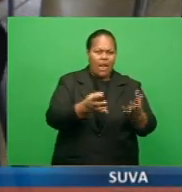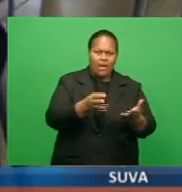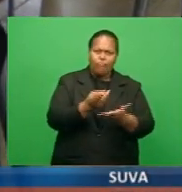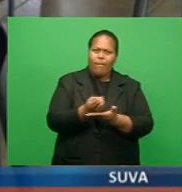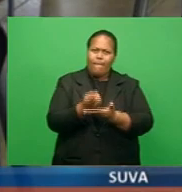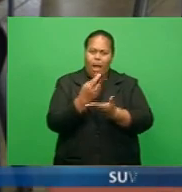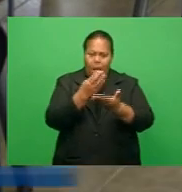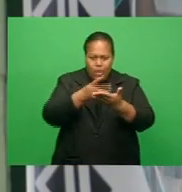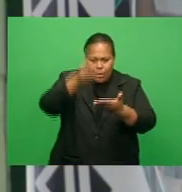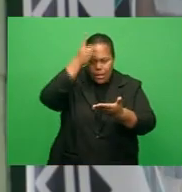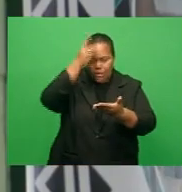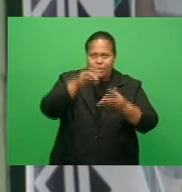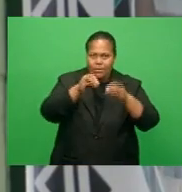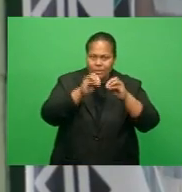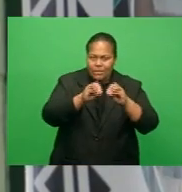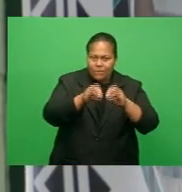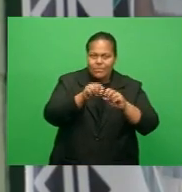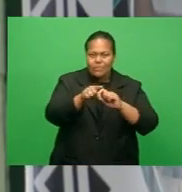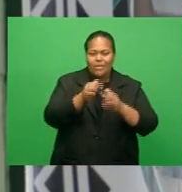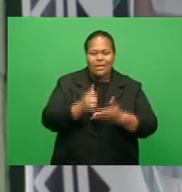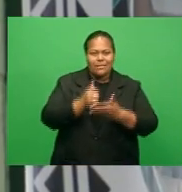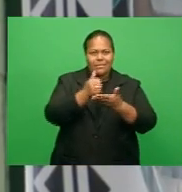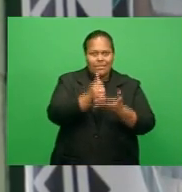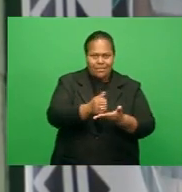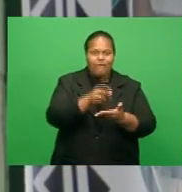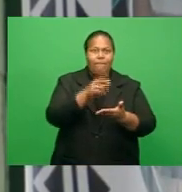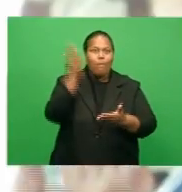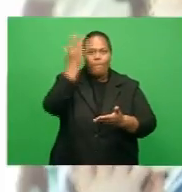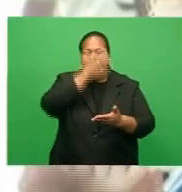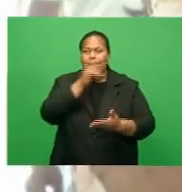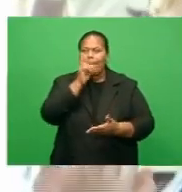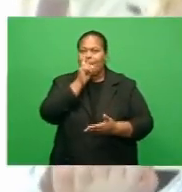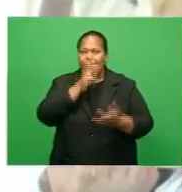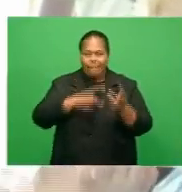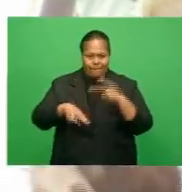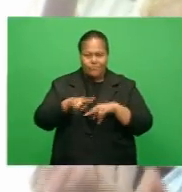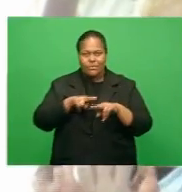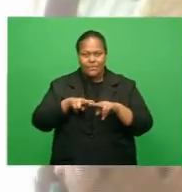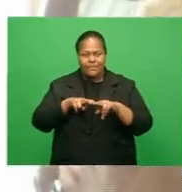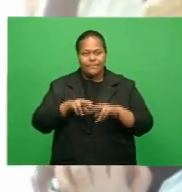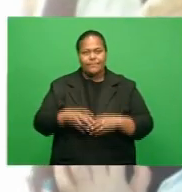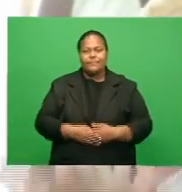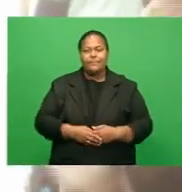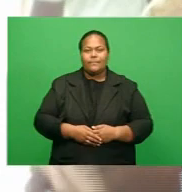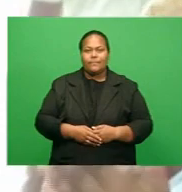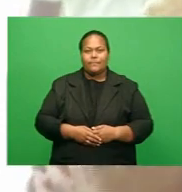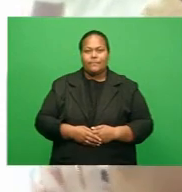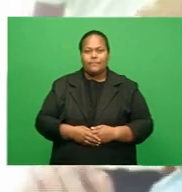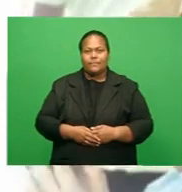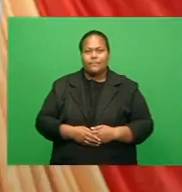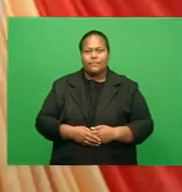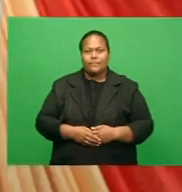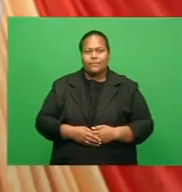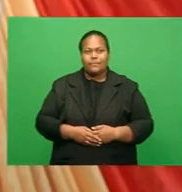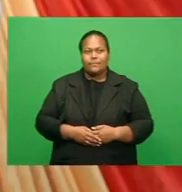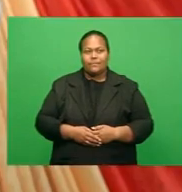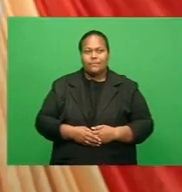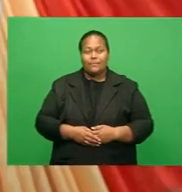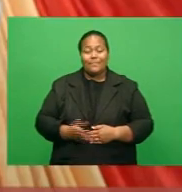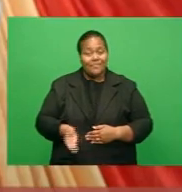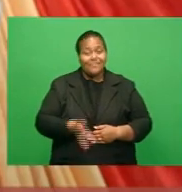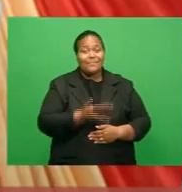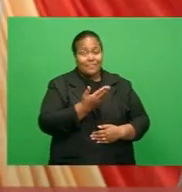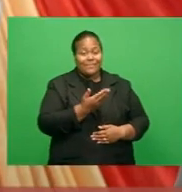rehabilitation, education, training and assistance to the visually impaired in Fiji. I'm talking about your early